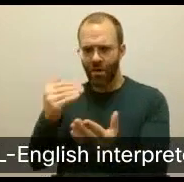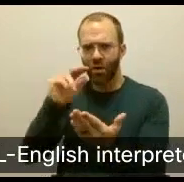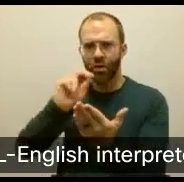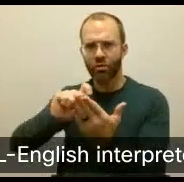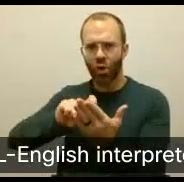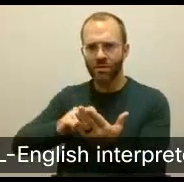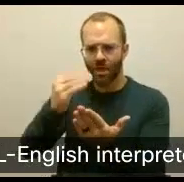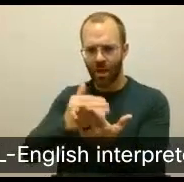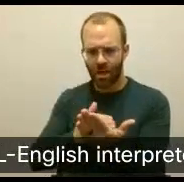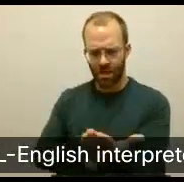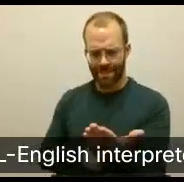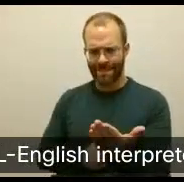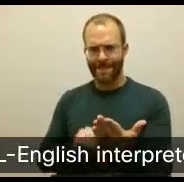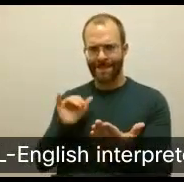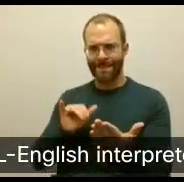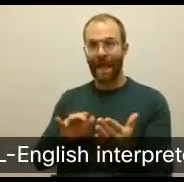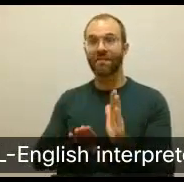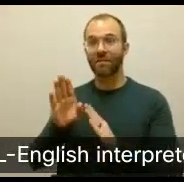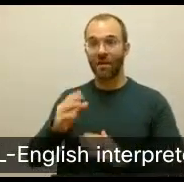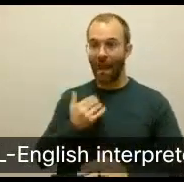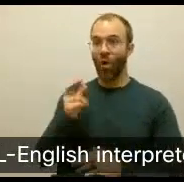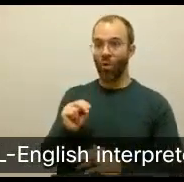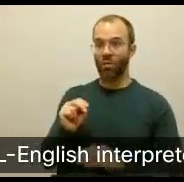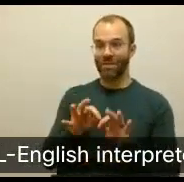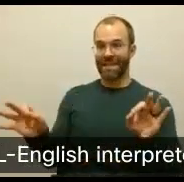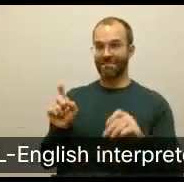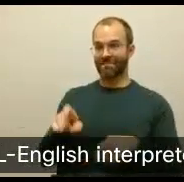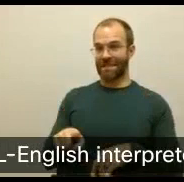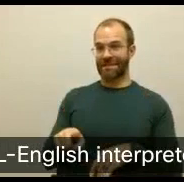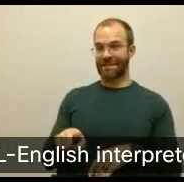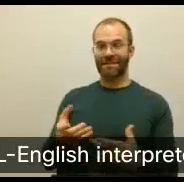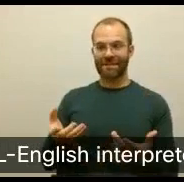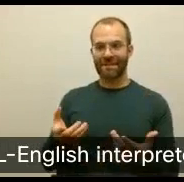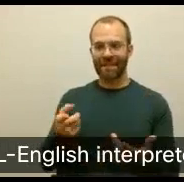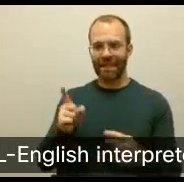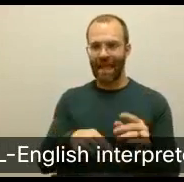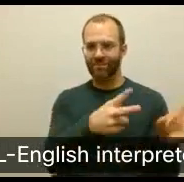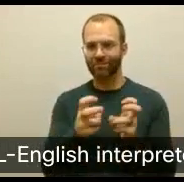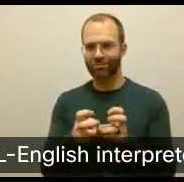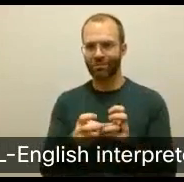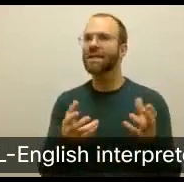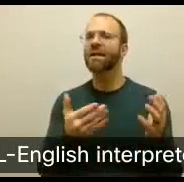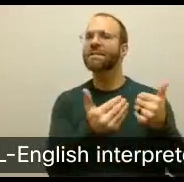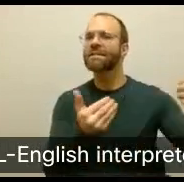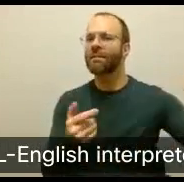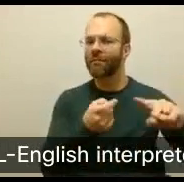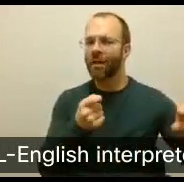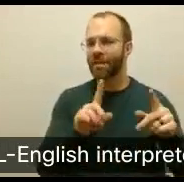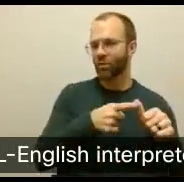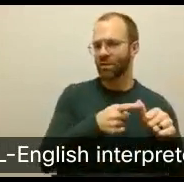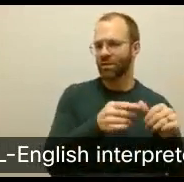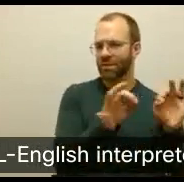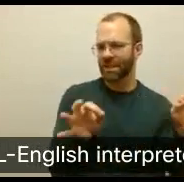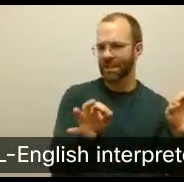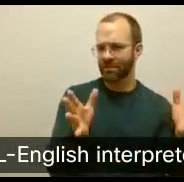your own sentences. And so you've already forced yourself to move on to moving away from the original sentence structure that you